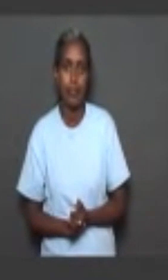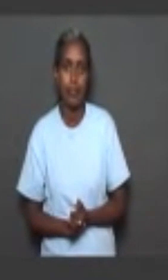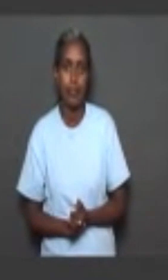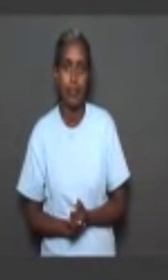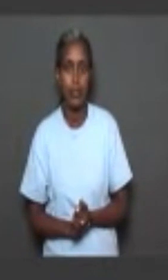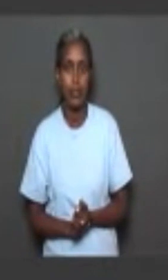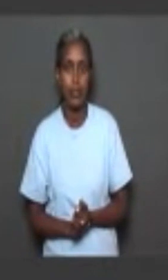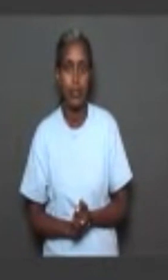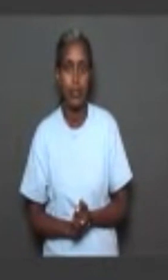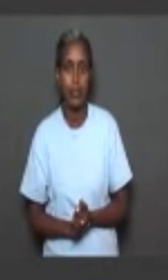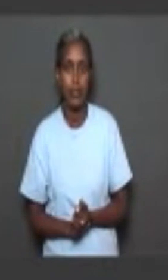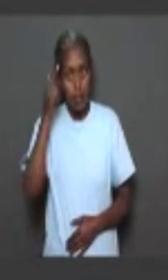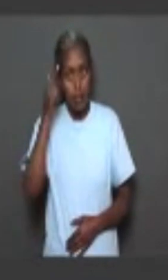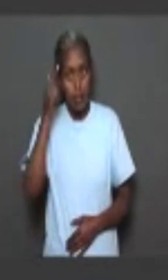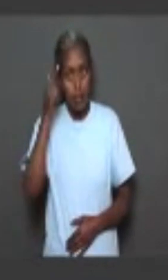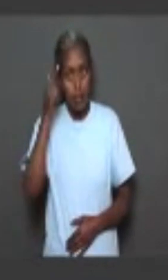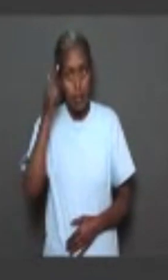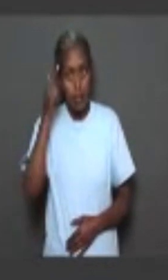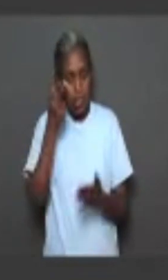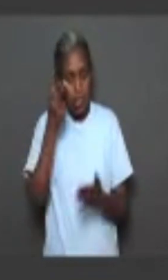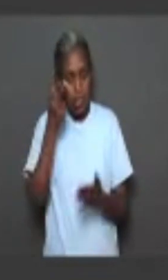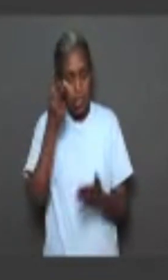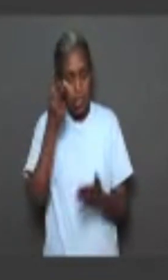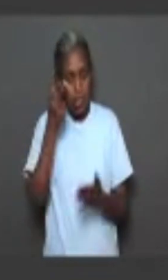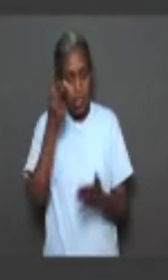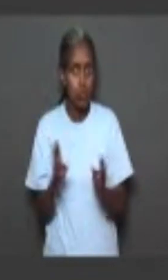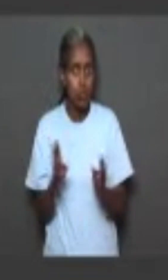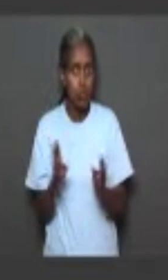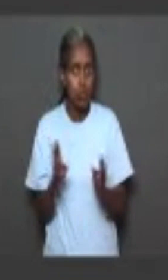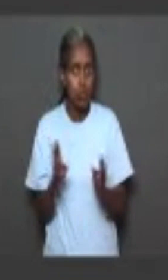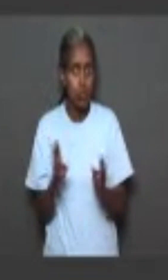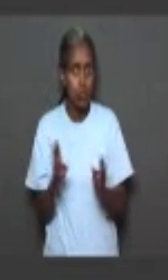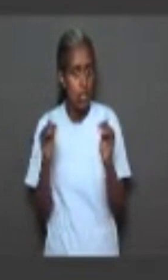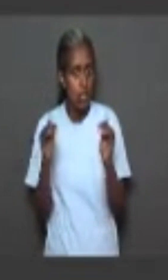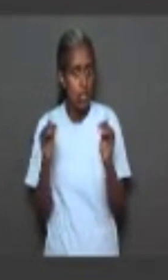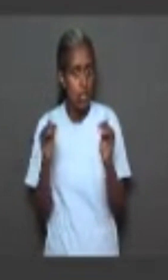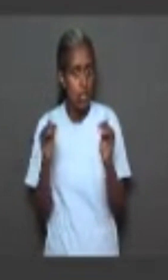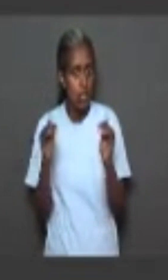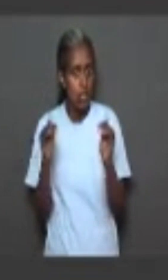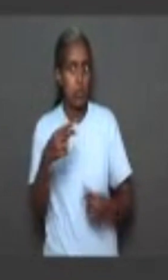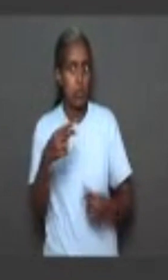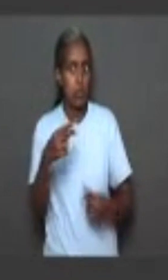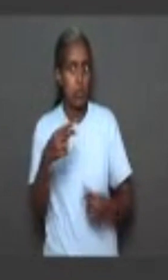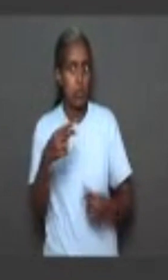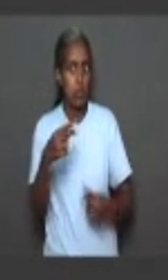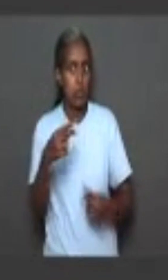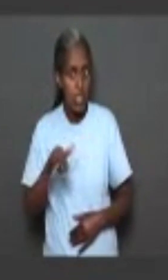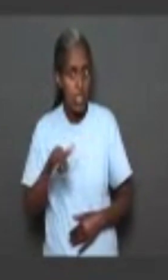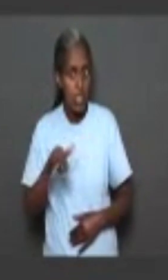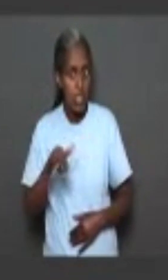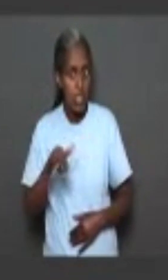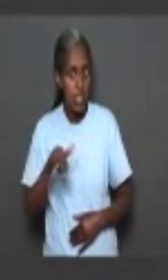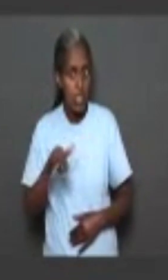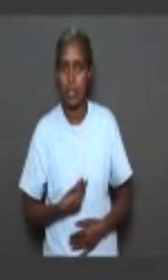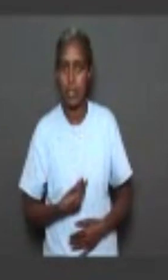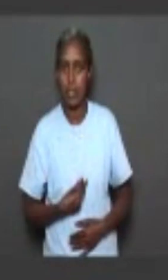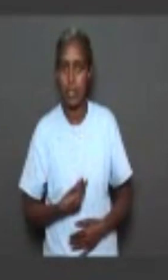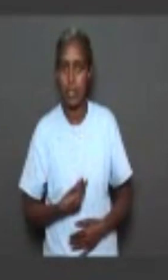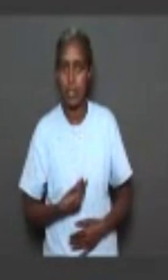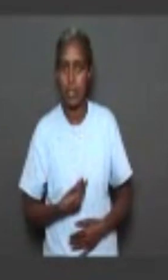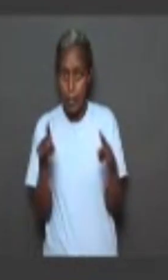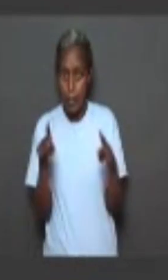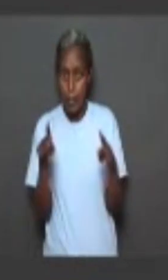Obviously, these 2 sets do not have the same elements, but